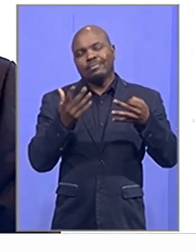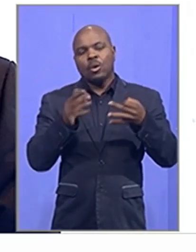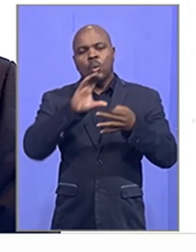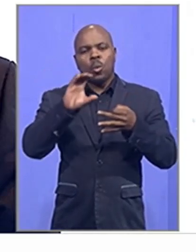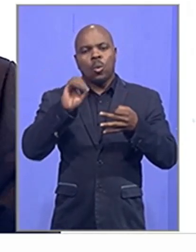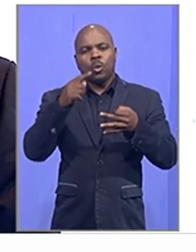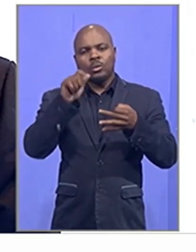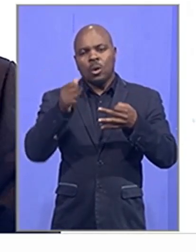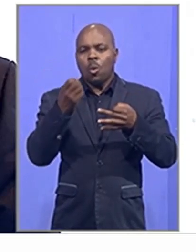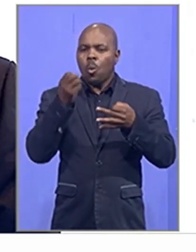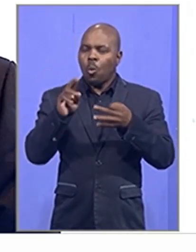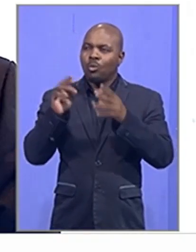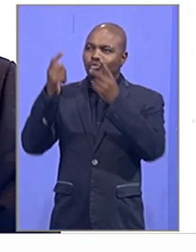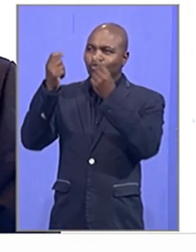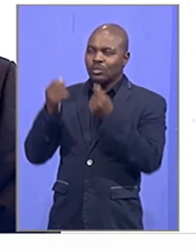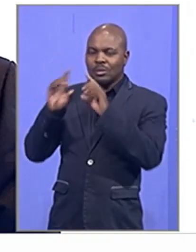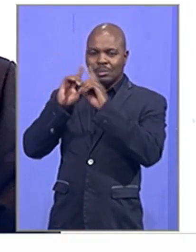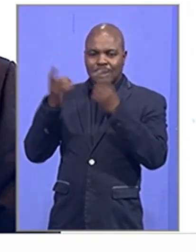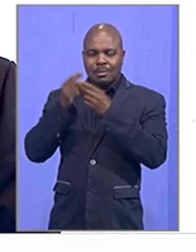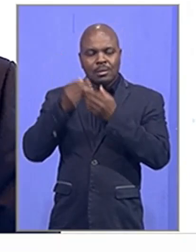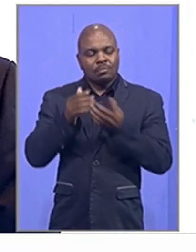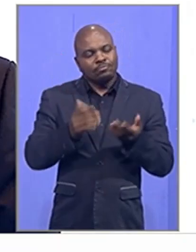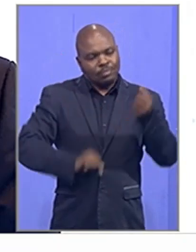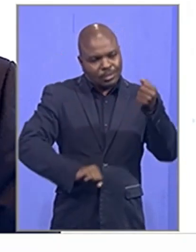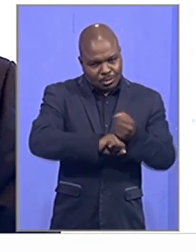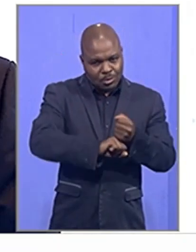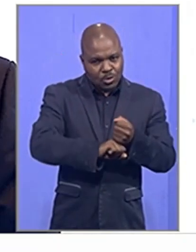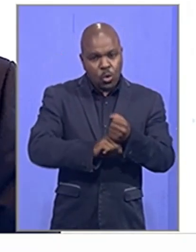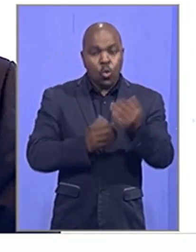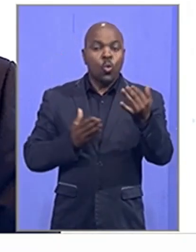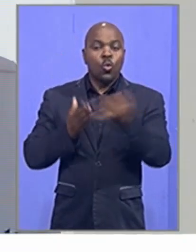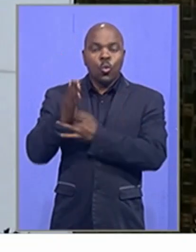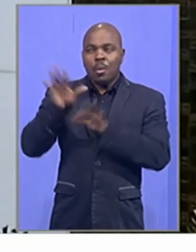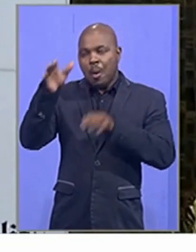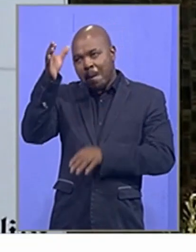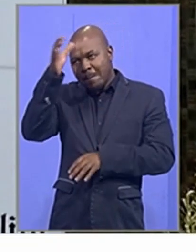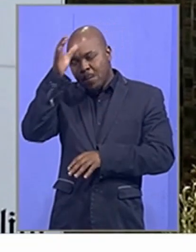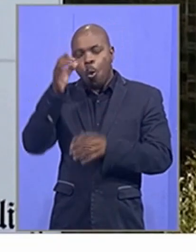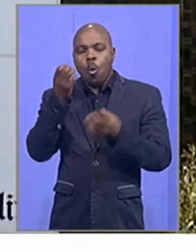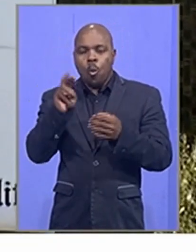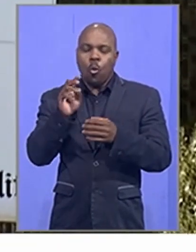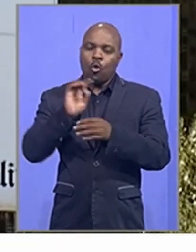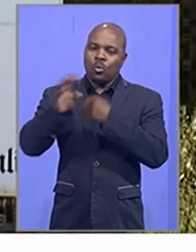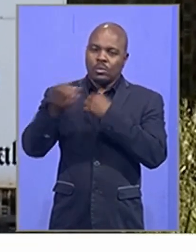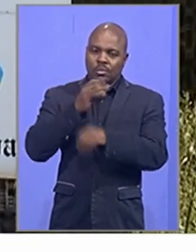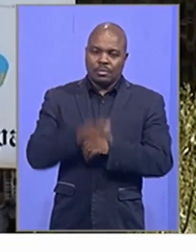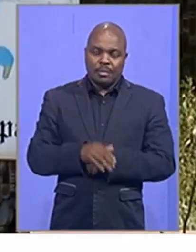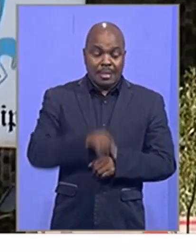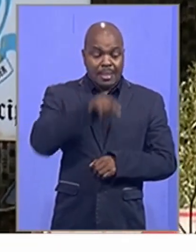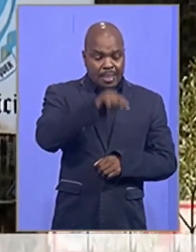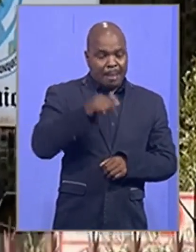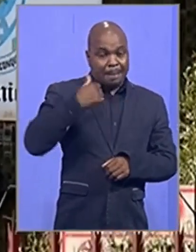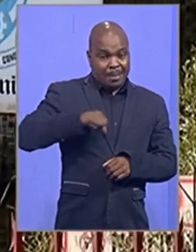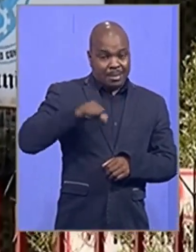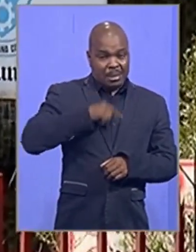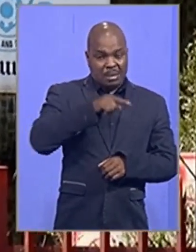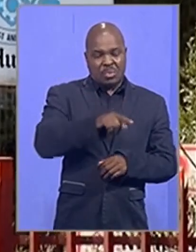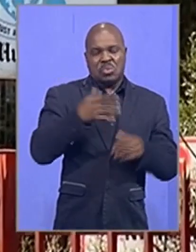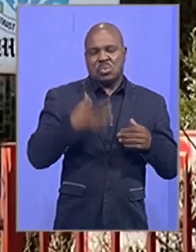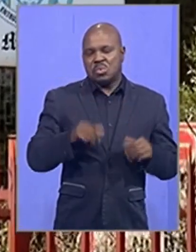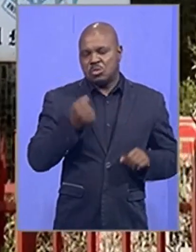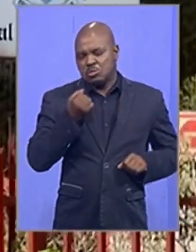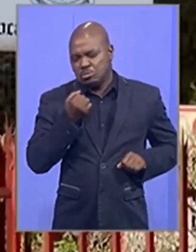or Treasurer will also provide support through experts or consultants. Masepala wa Ditsobotla ke e mong wa bomasepala ba hulang